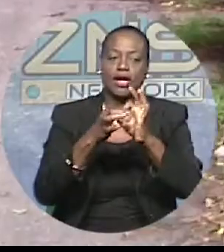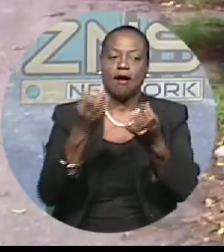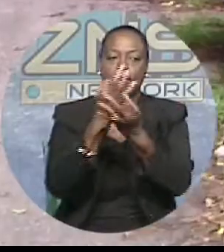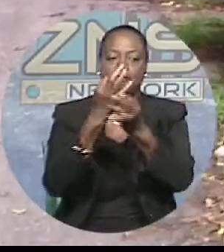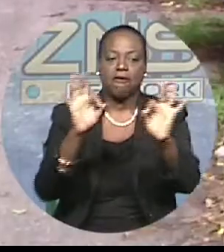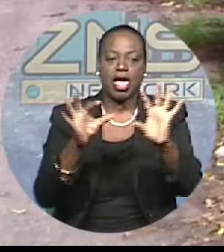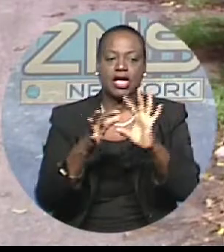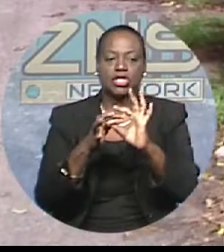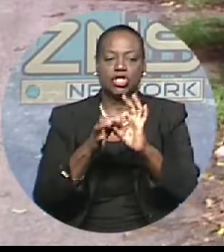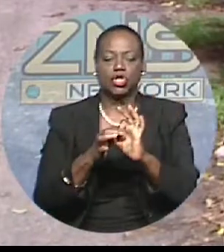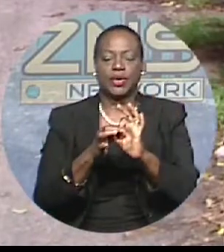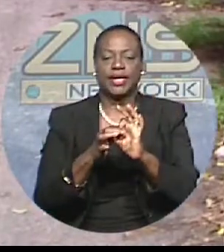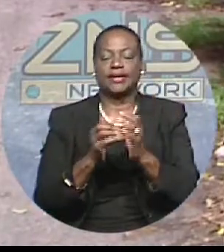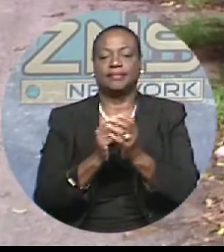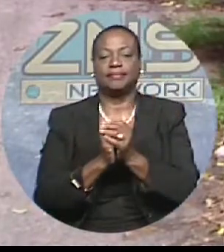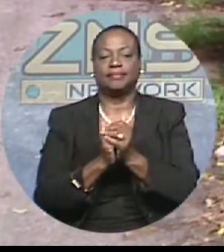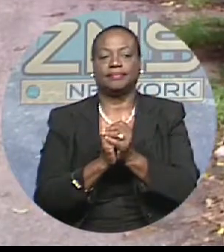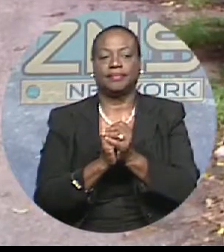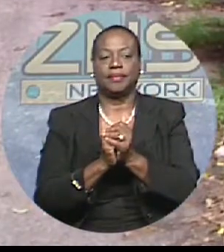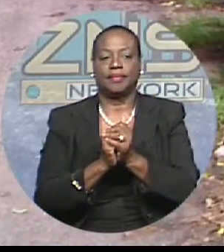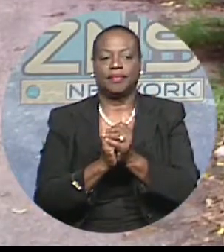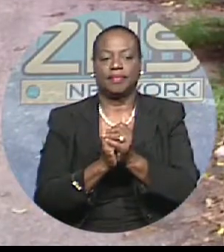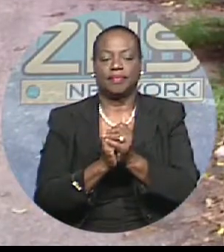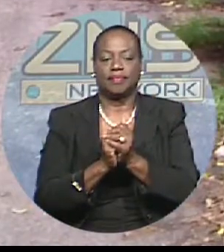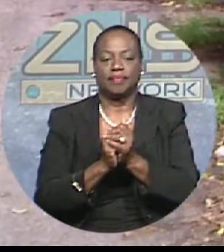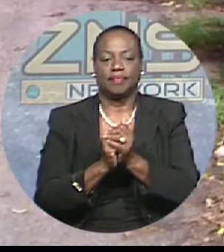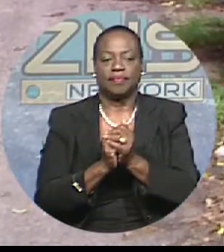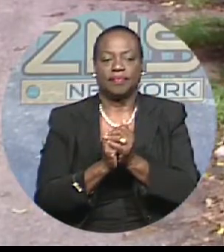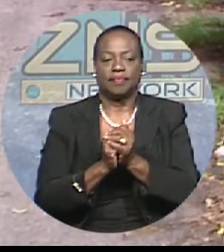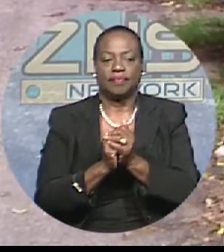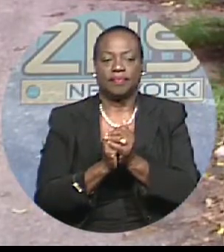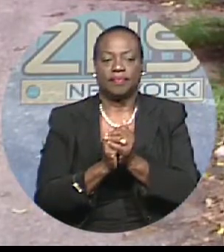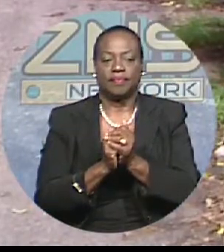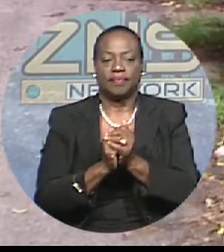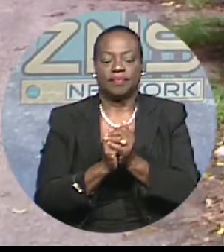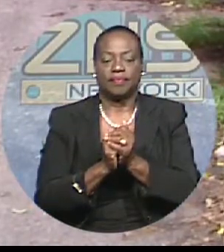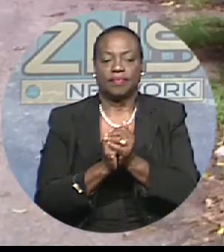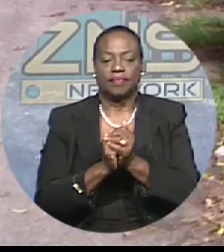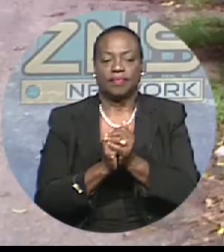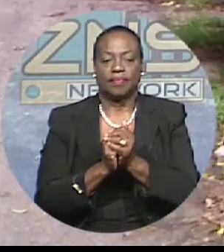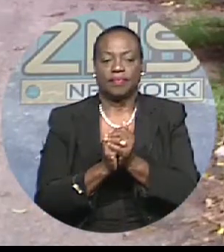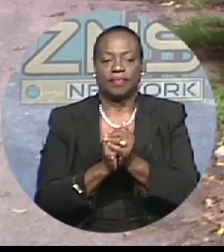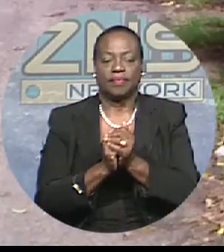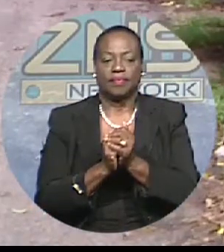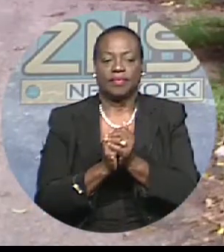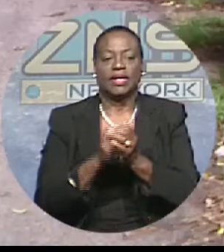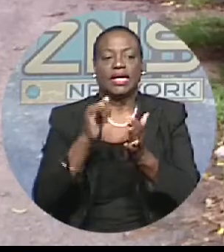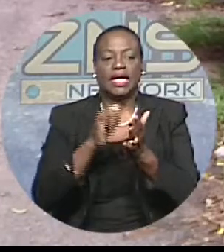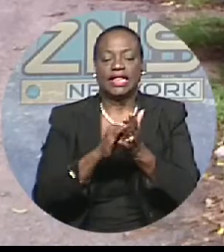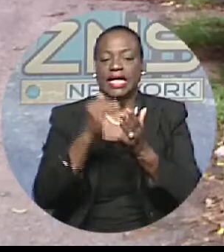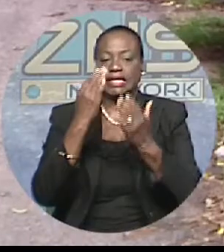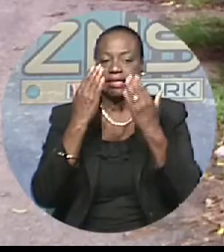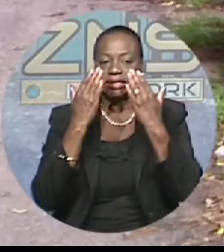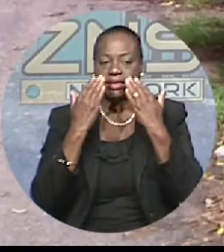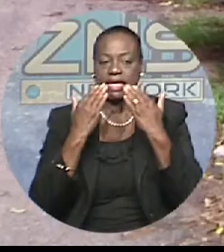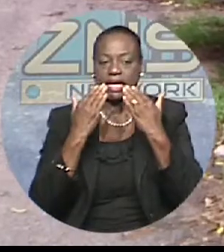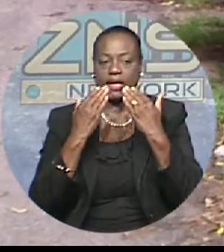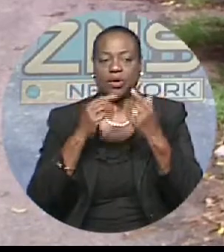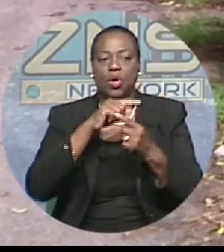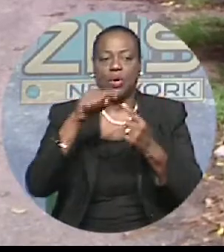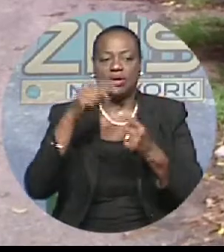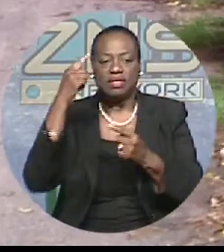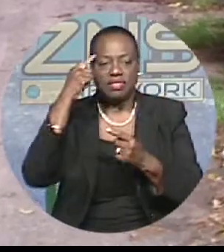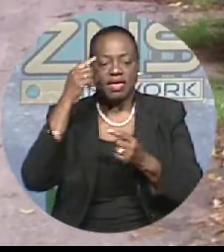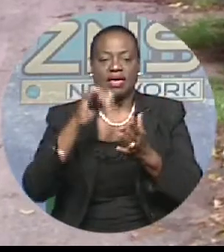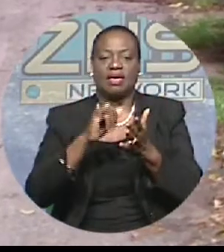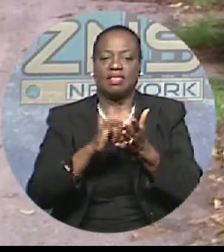Our membership currently is about 400. And that's sort of sad when you consider almost 1,200